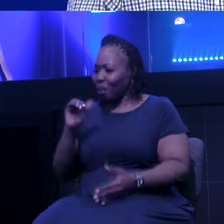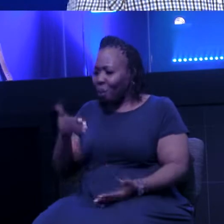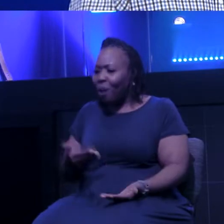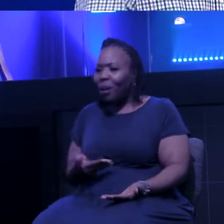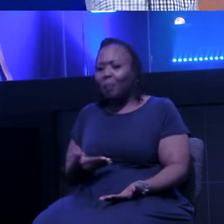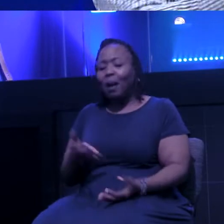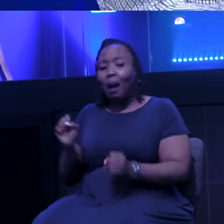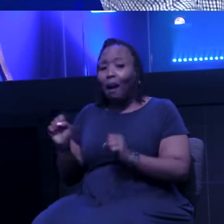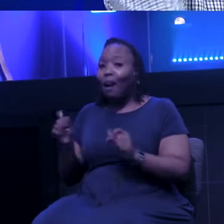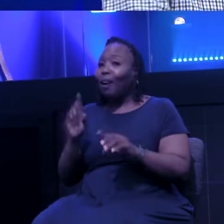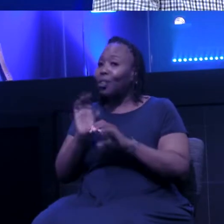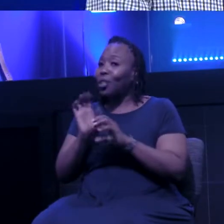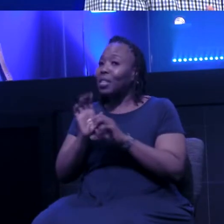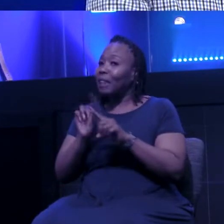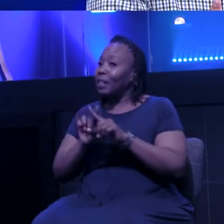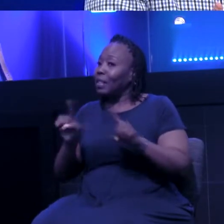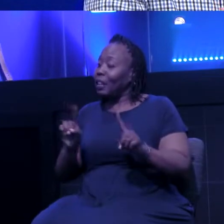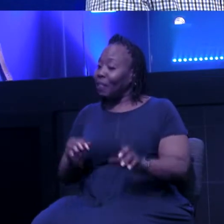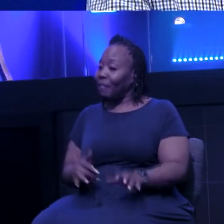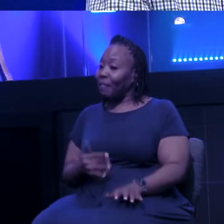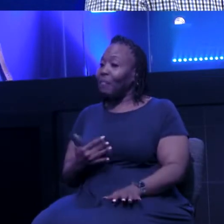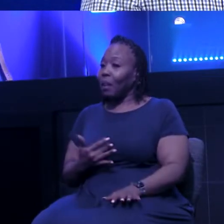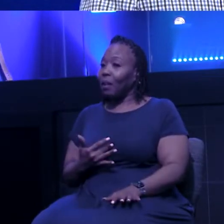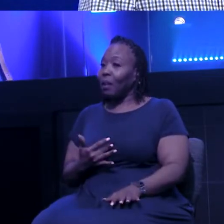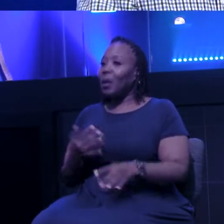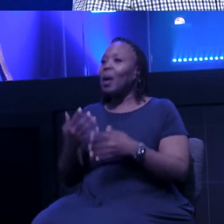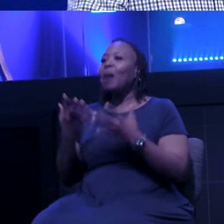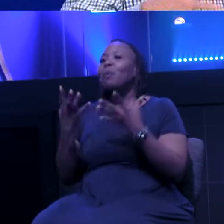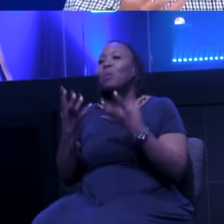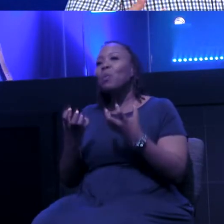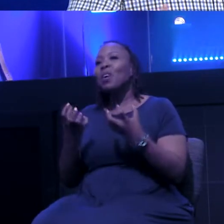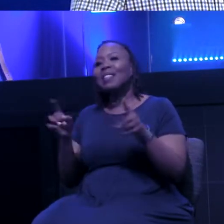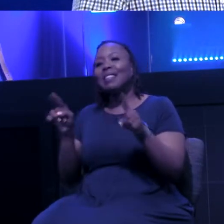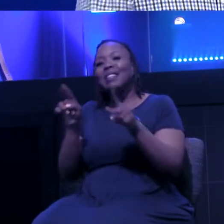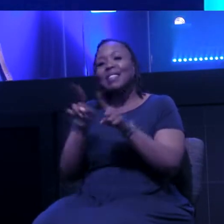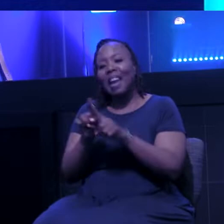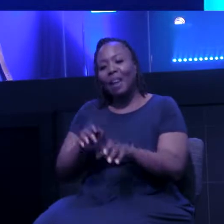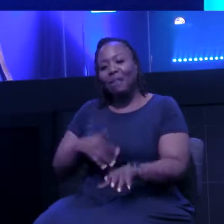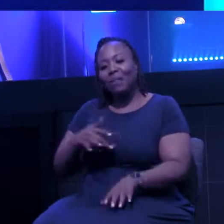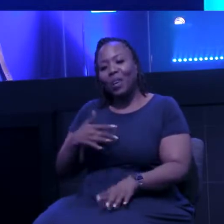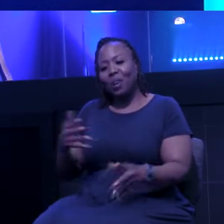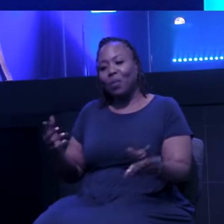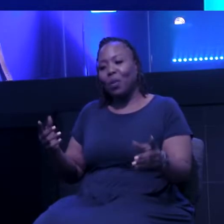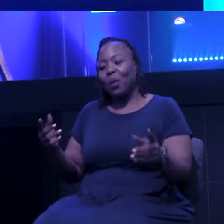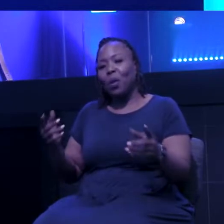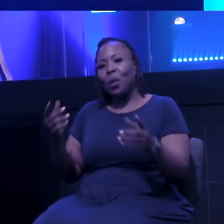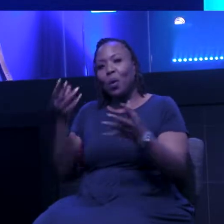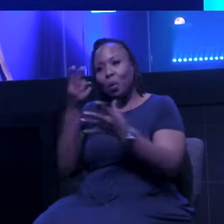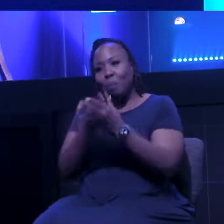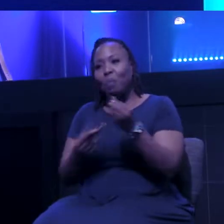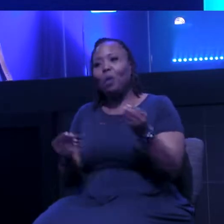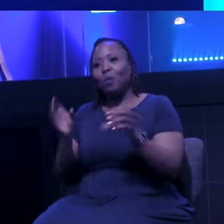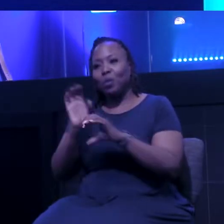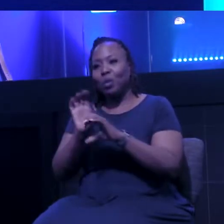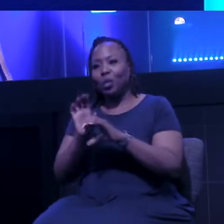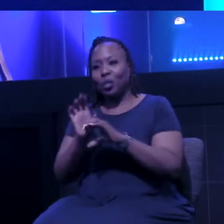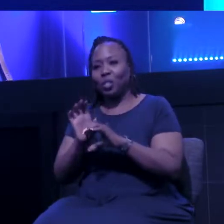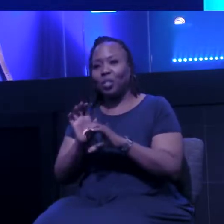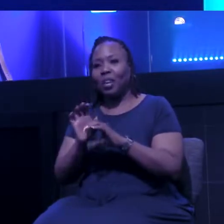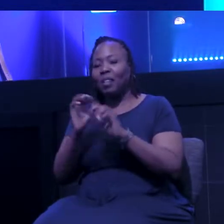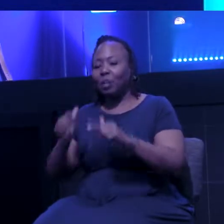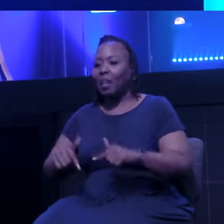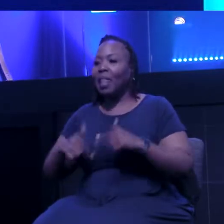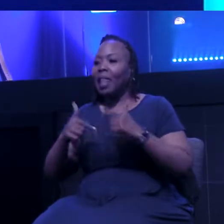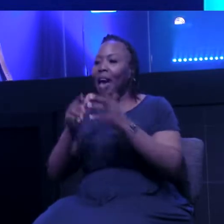feel. And we're going to want Pompano Beach to feel like Tamarack. So part of that is there will be live worship that's going to